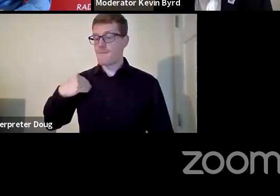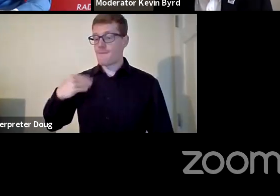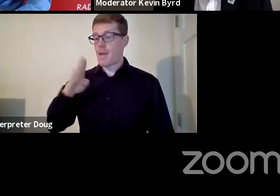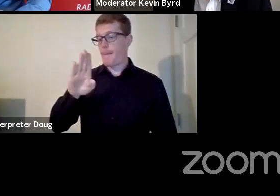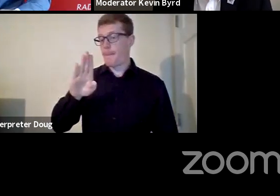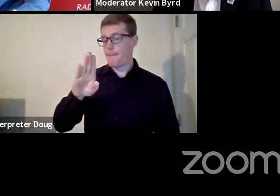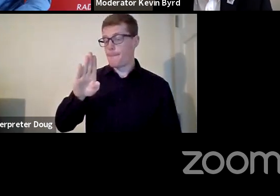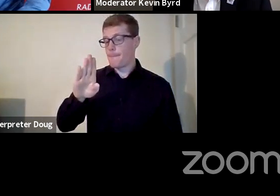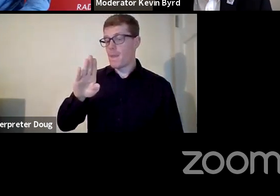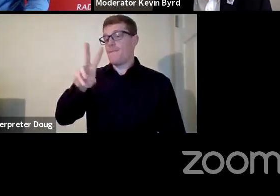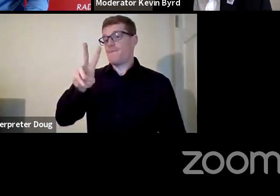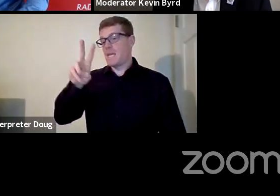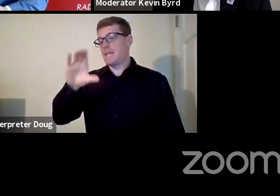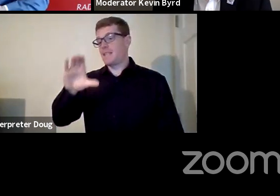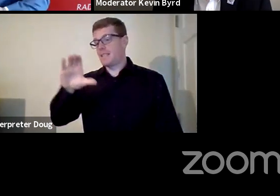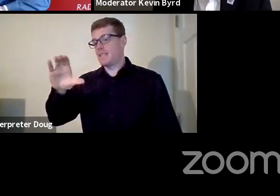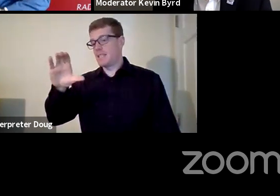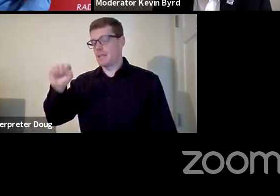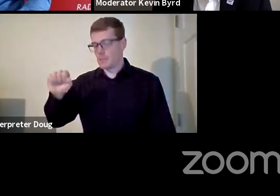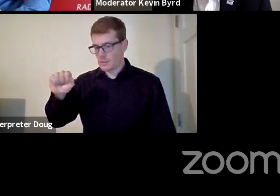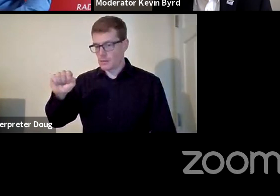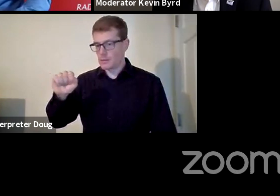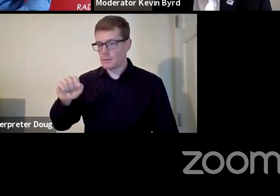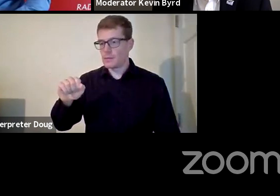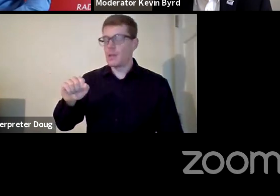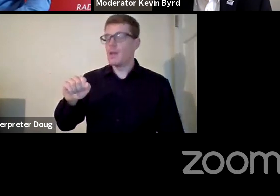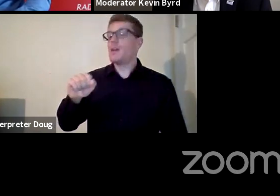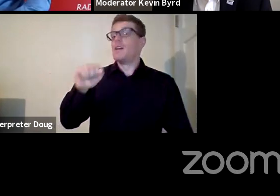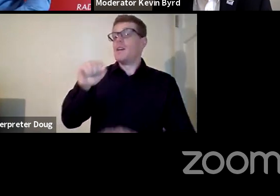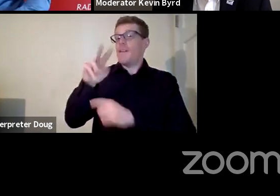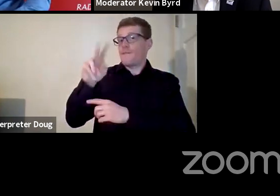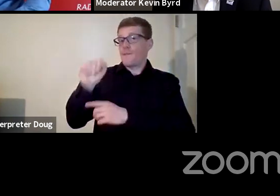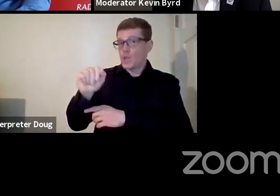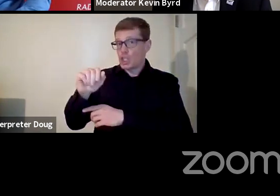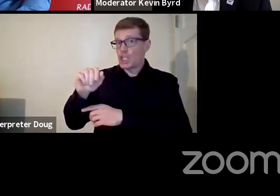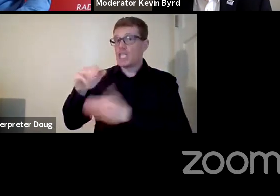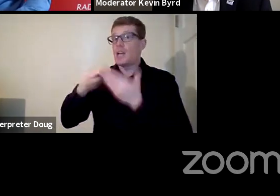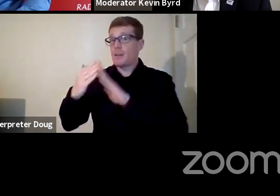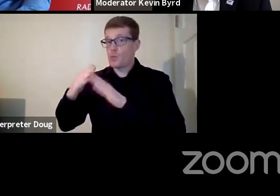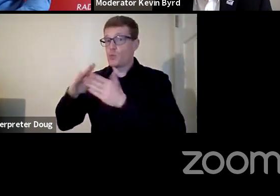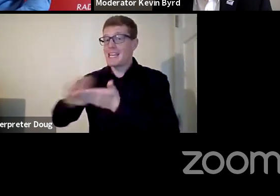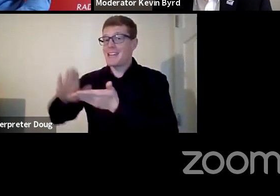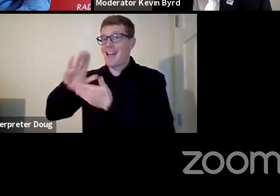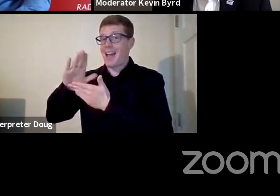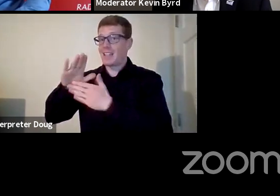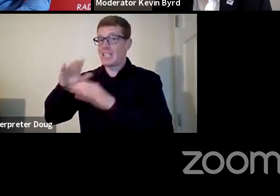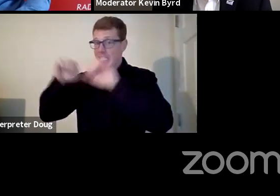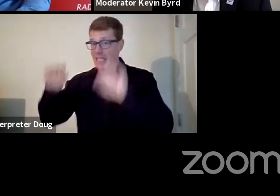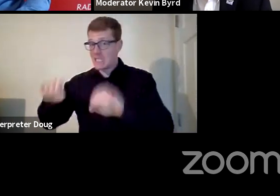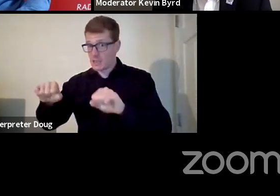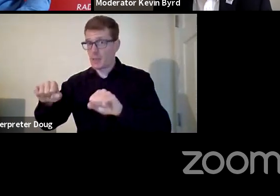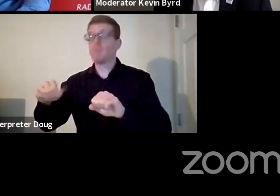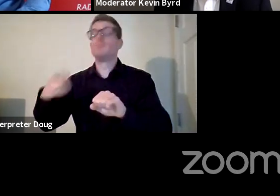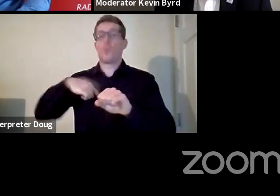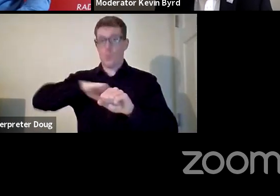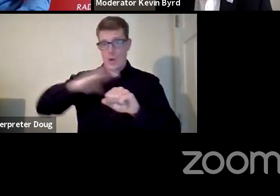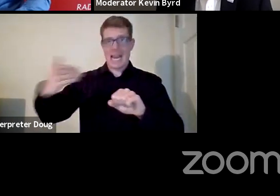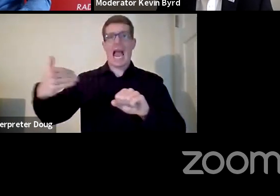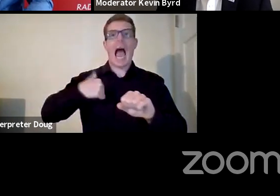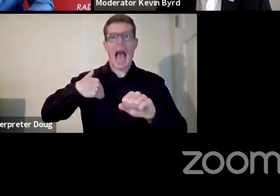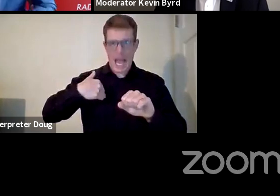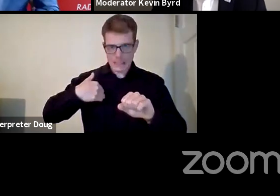Our work is all funneled, as far as all the community colleges, to the system office and through then to